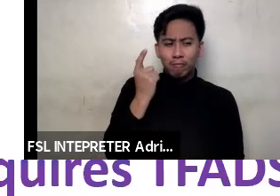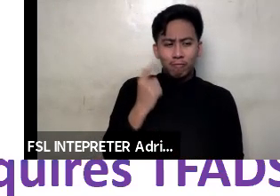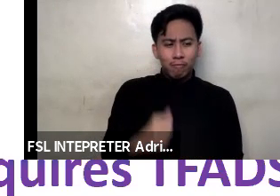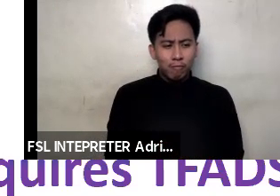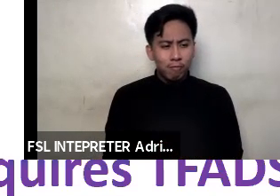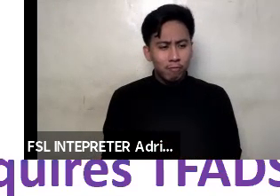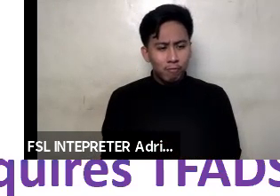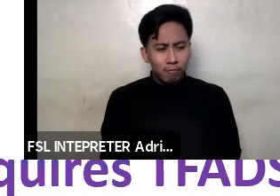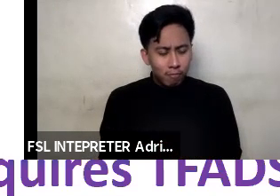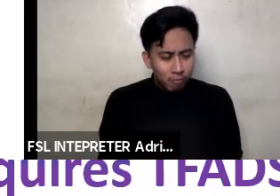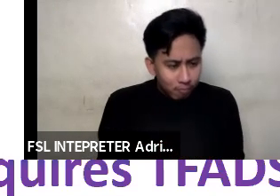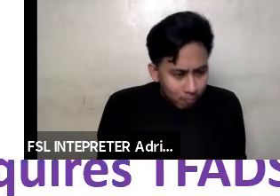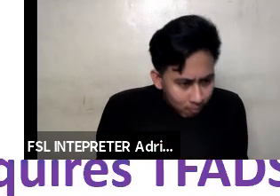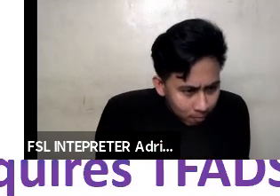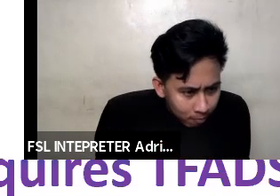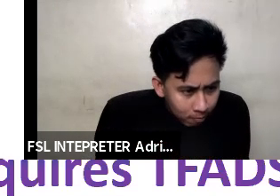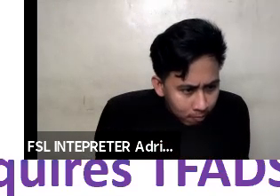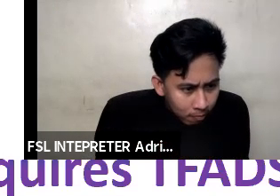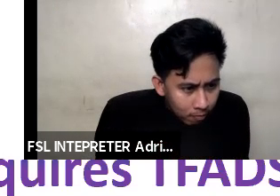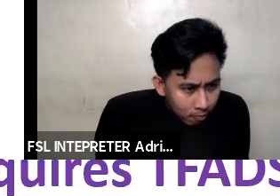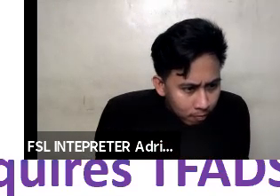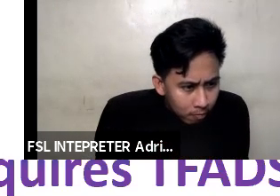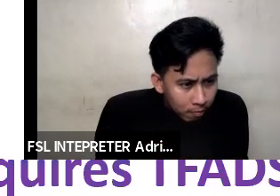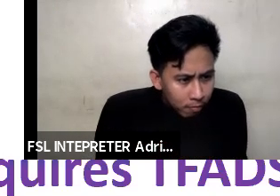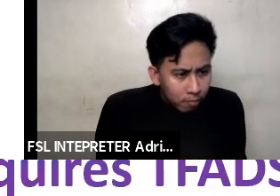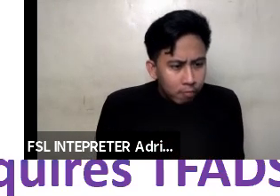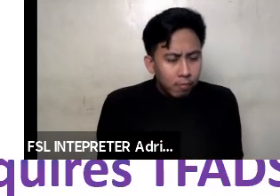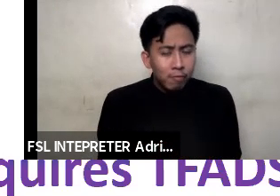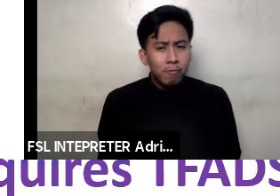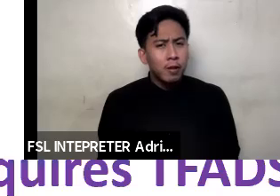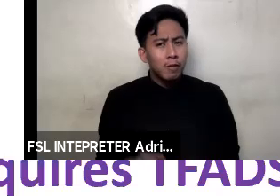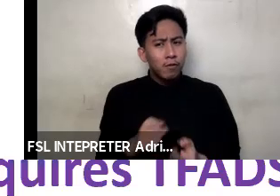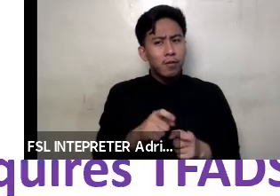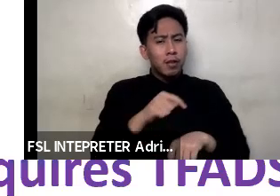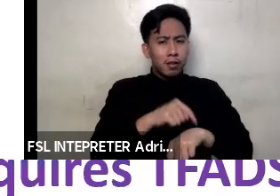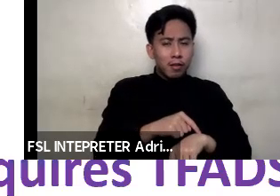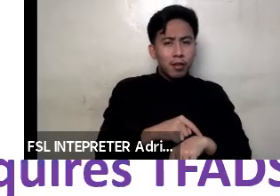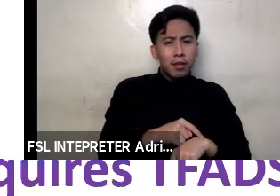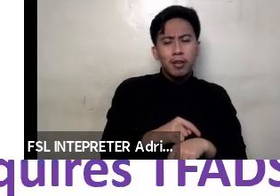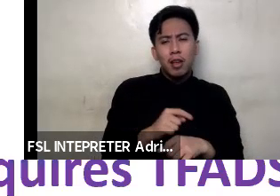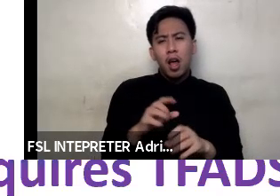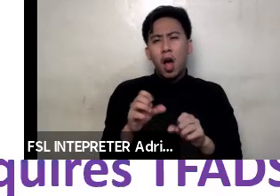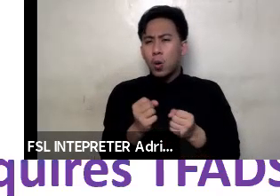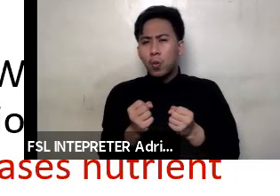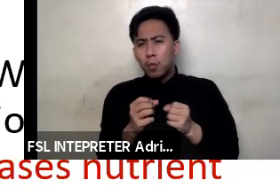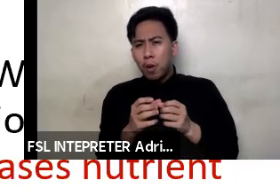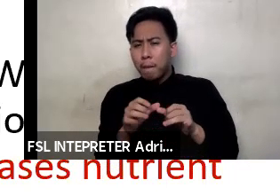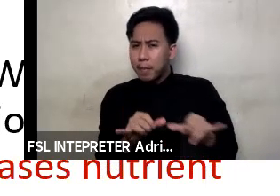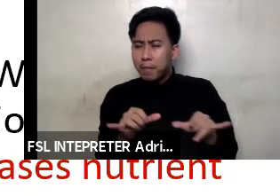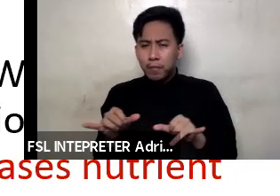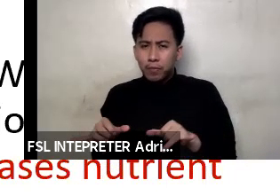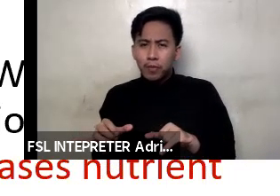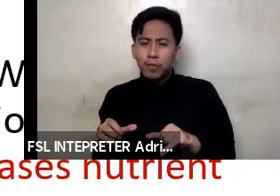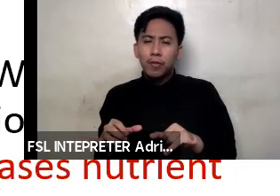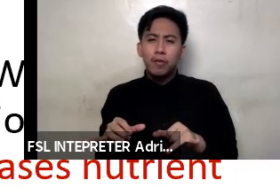mind of a child. And that's what we call stimulation. So in short, TFADs, timing, frequency, amount, diversity, and stimulation.